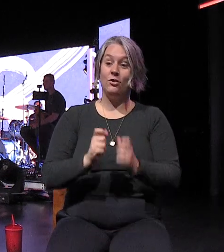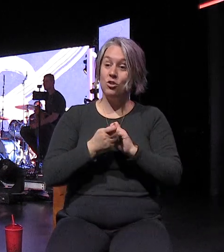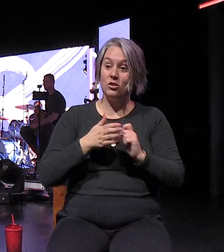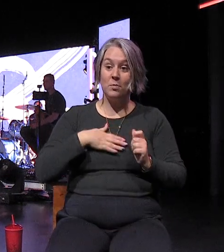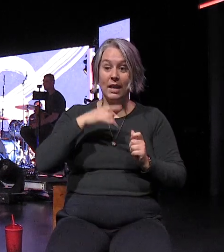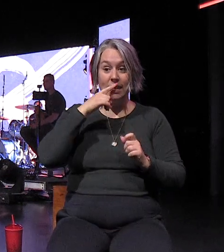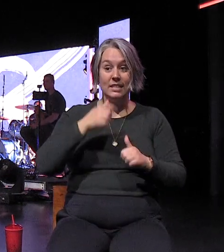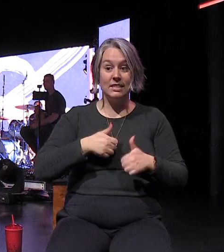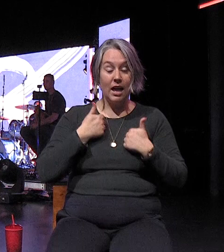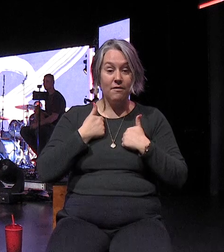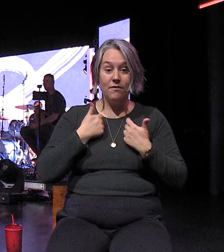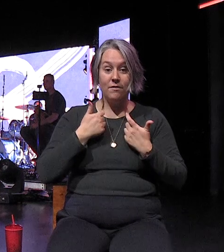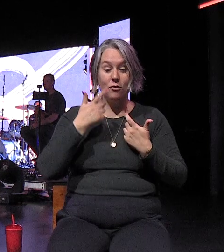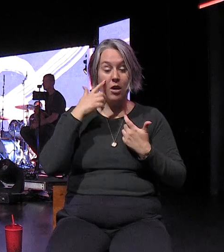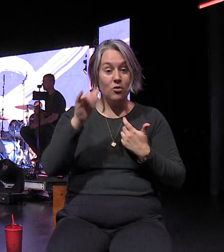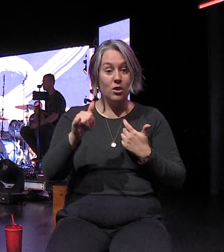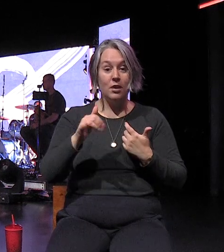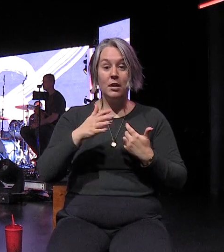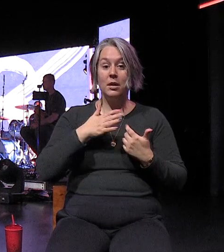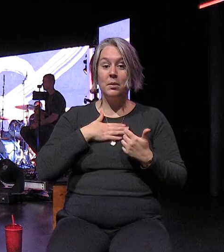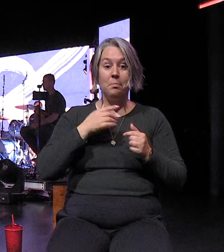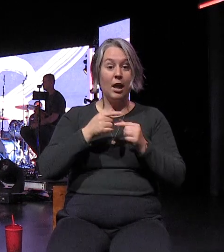lives, our grandkids.